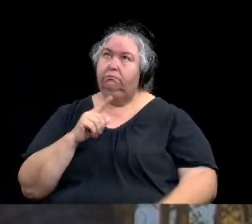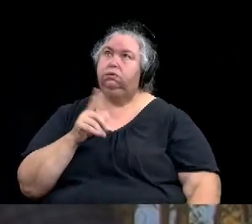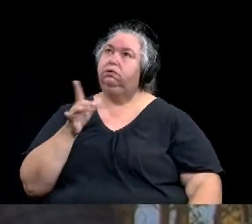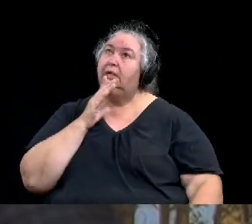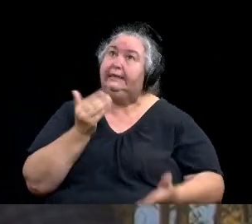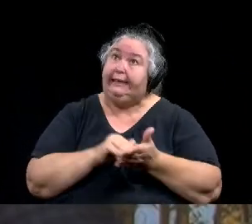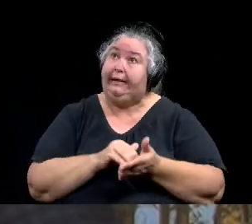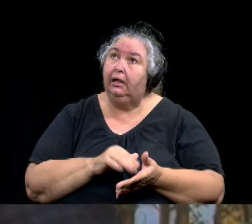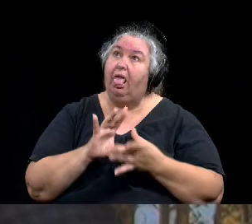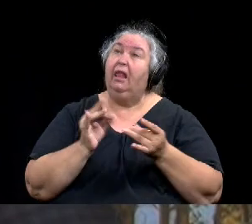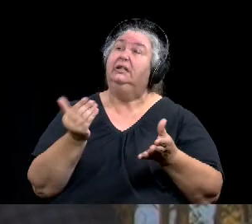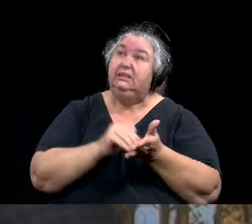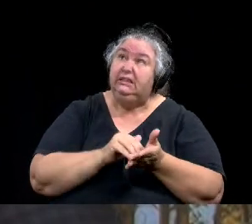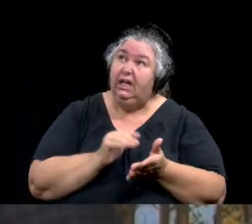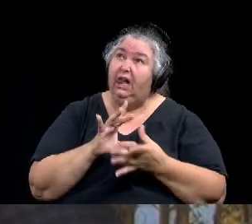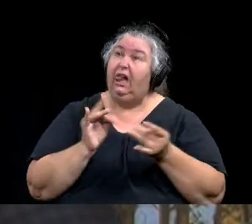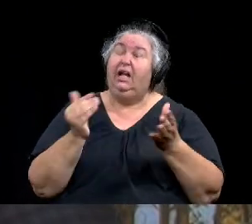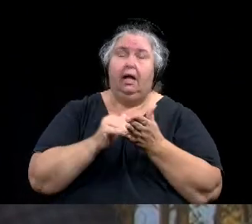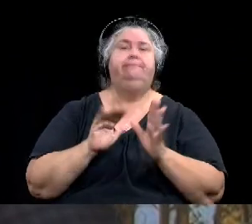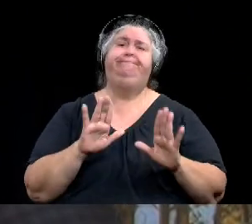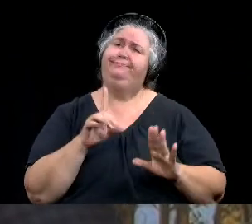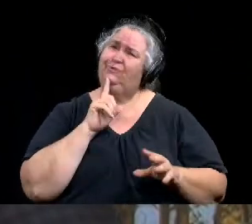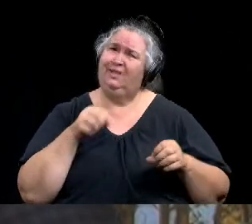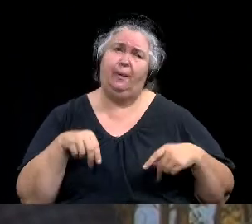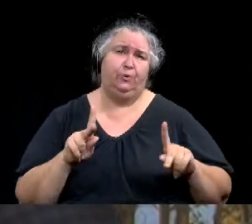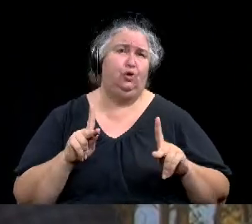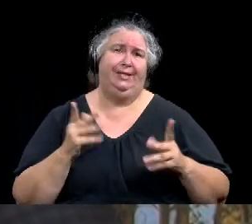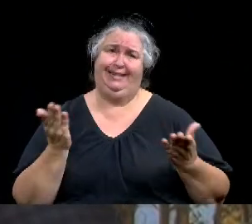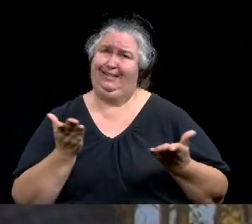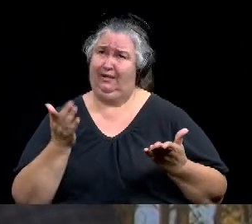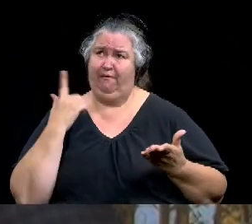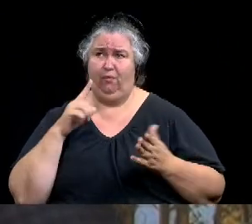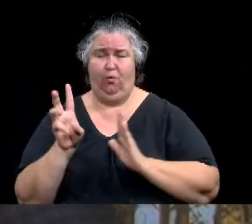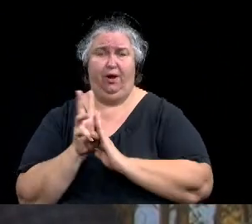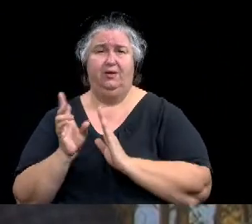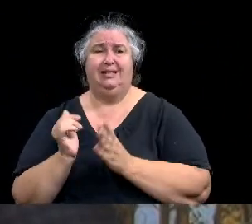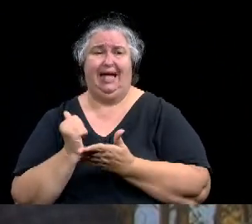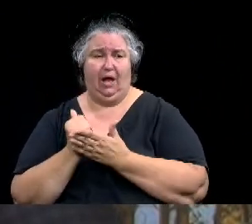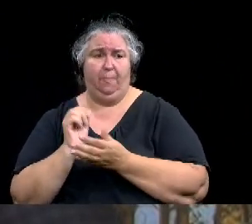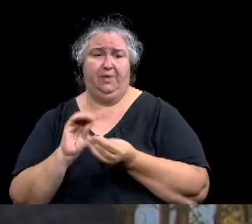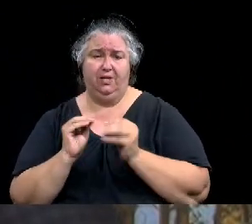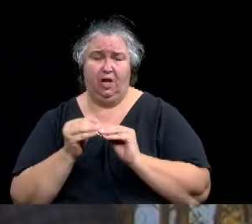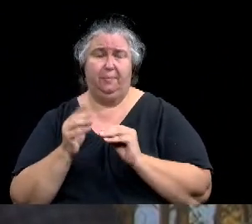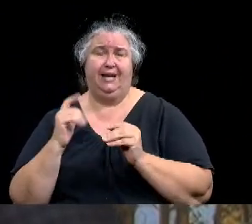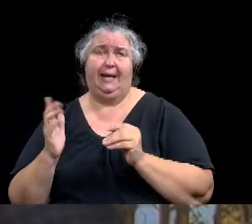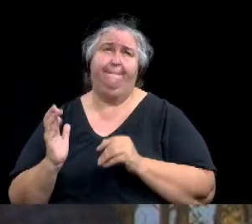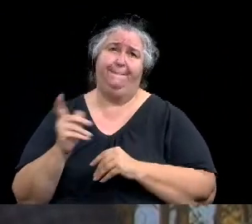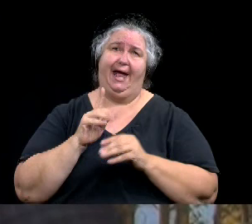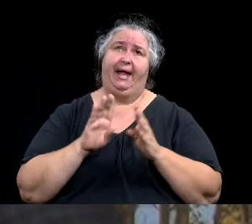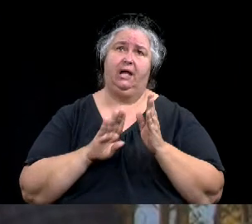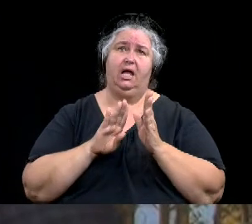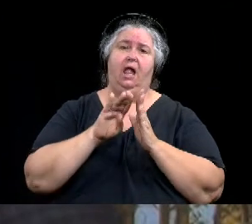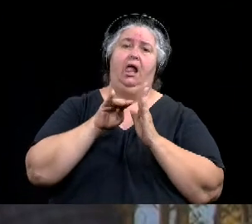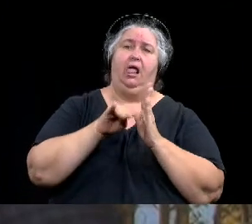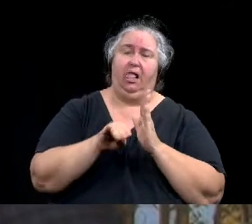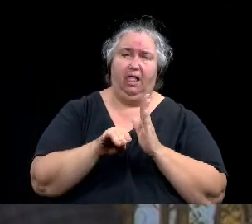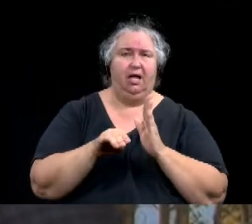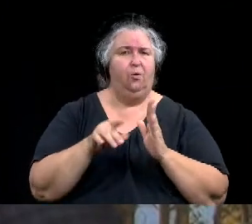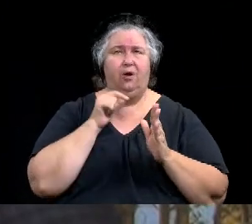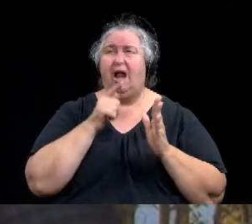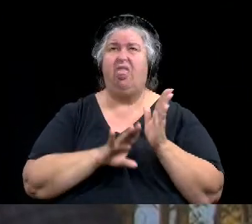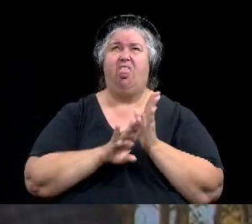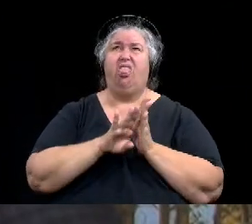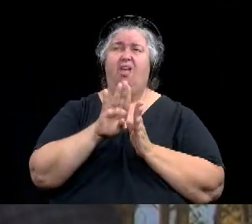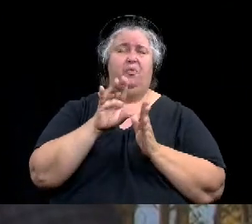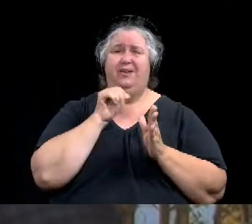real opportunity for us here in Waco to make a difference in our numbers and get back on a good path. We are not in a good place right now, and we need to